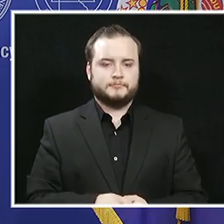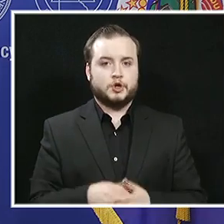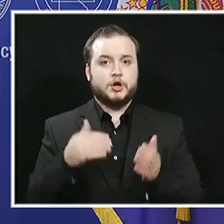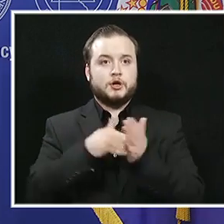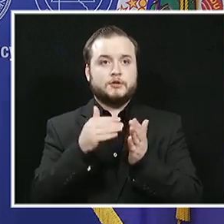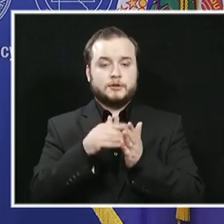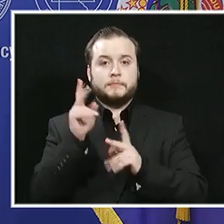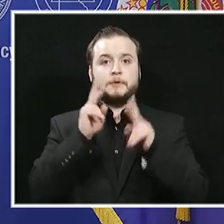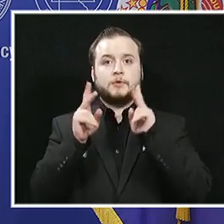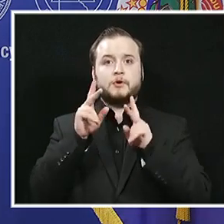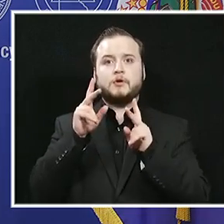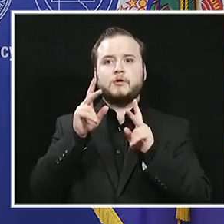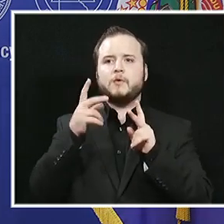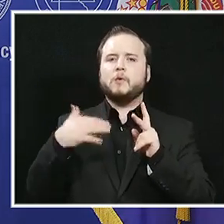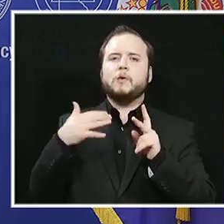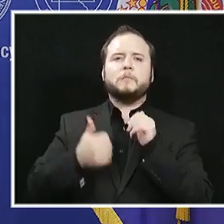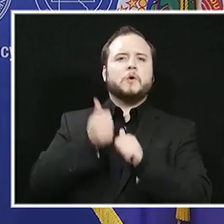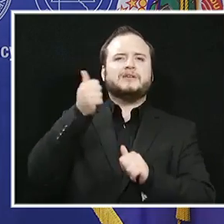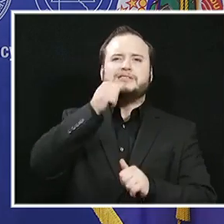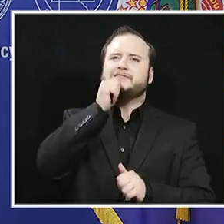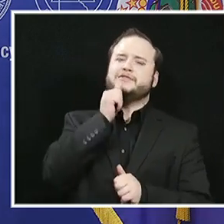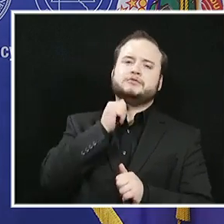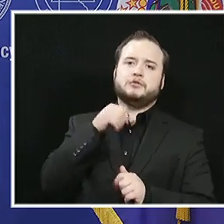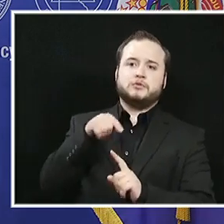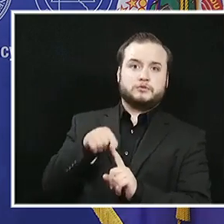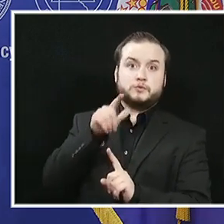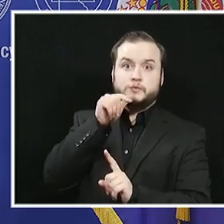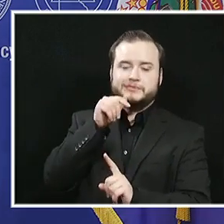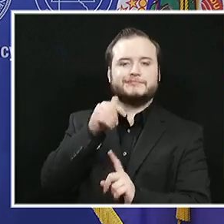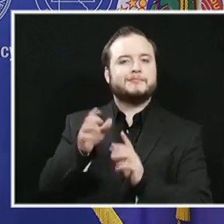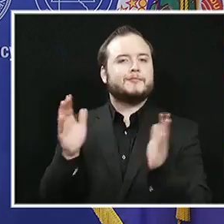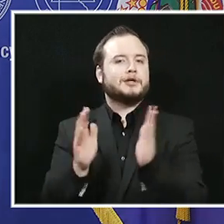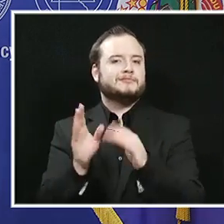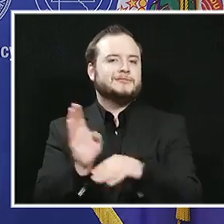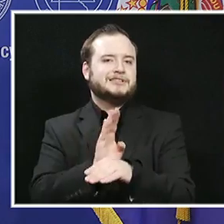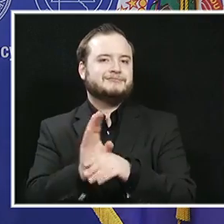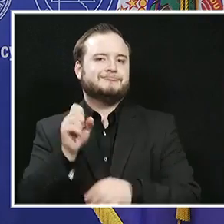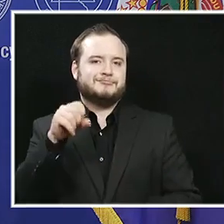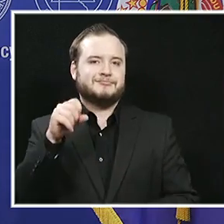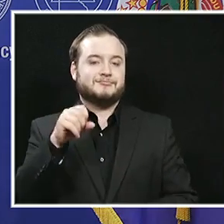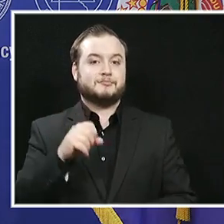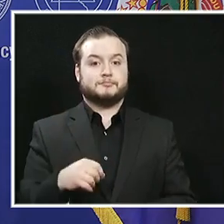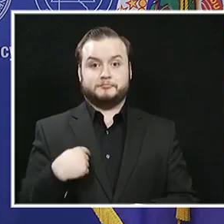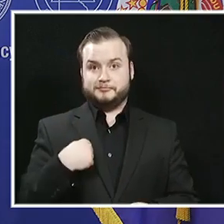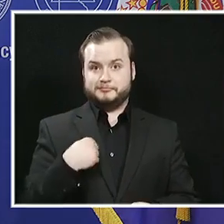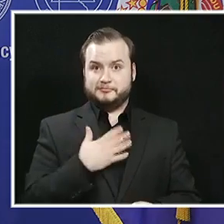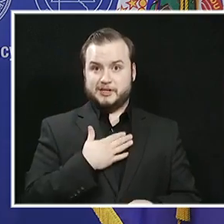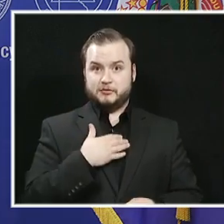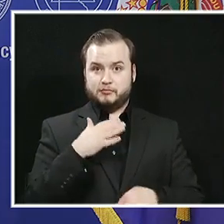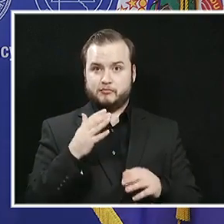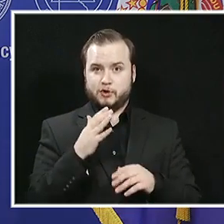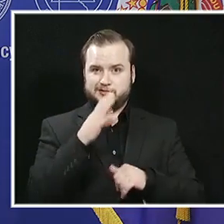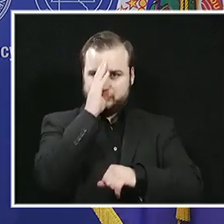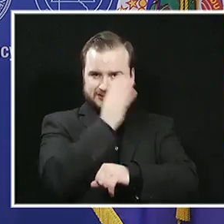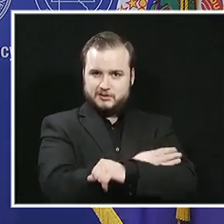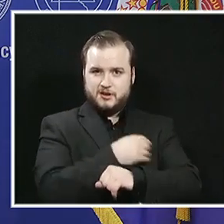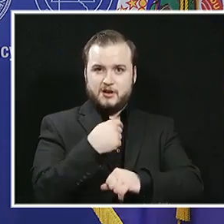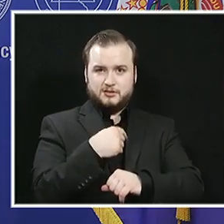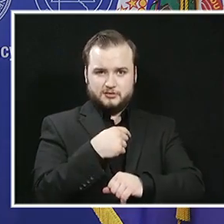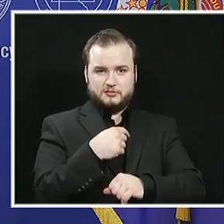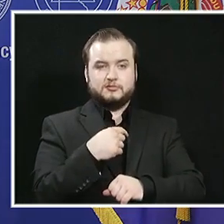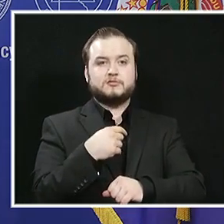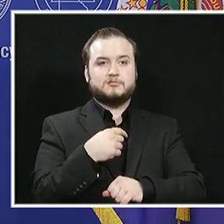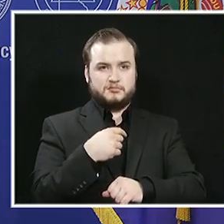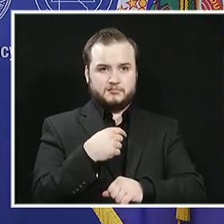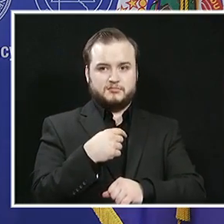who've most often had to close. You know, I can say, as the son of a small business owner myself, I grew up working for my dad's landscaping company. It's hard enough to operate a small